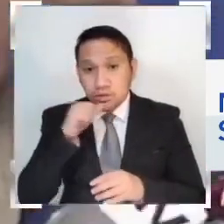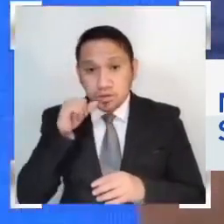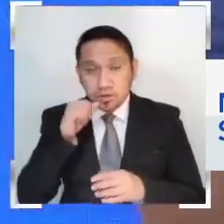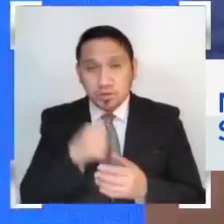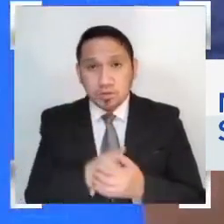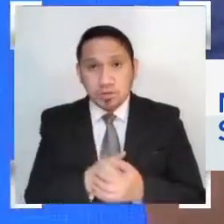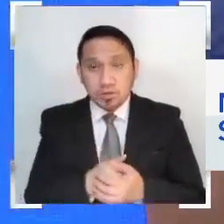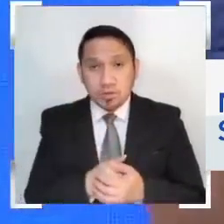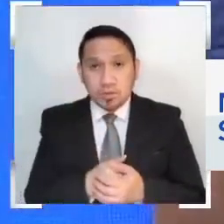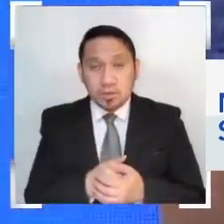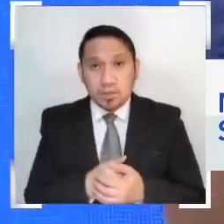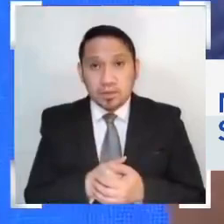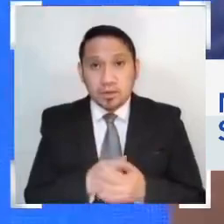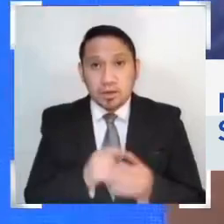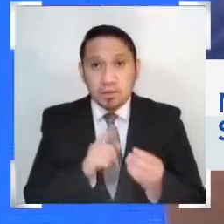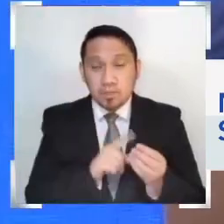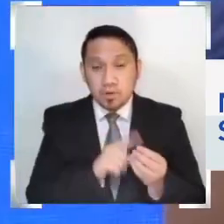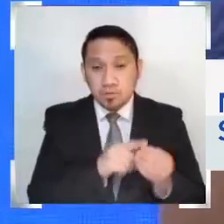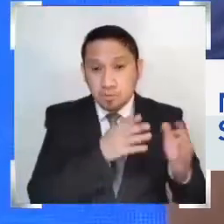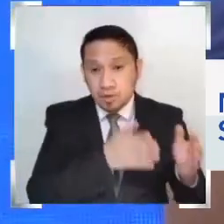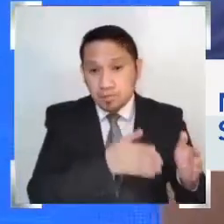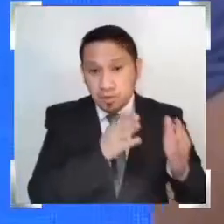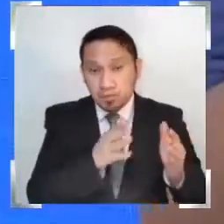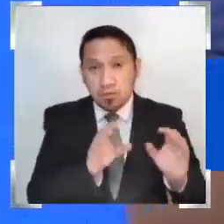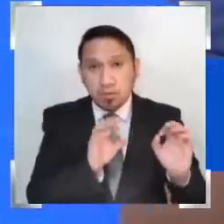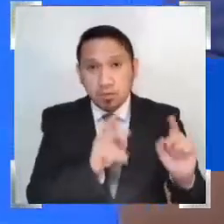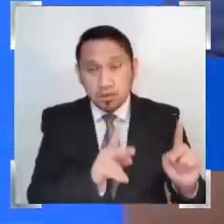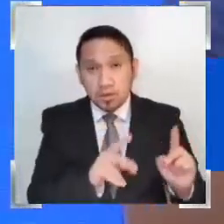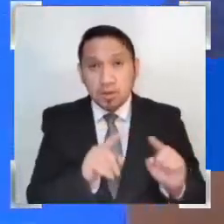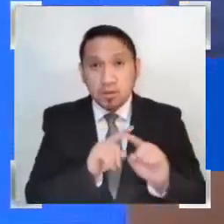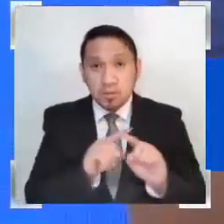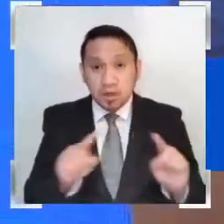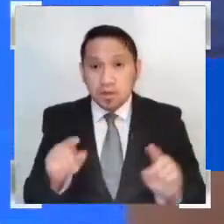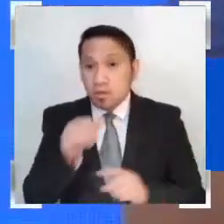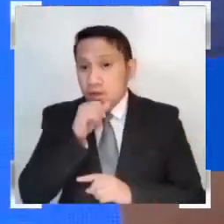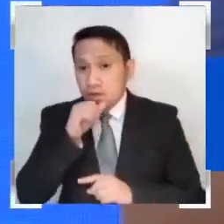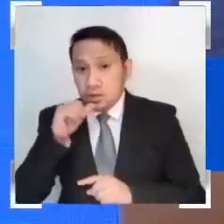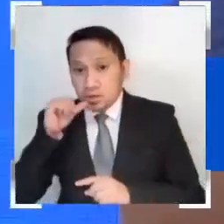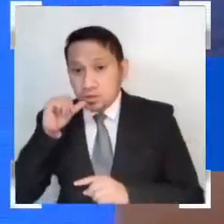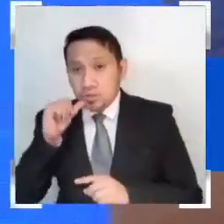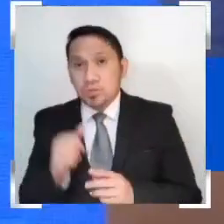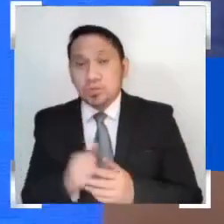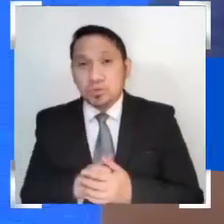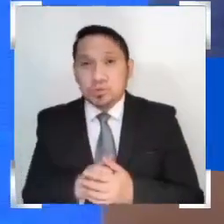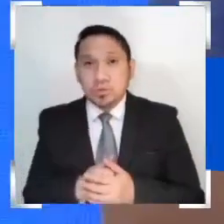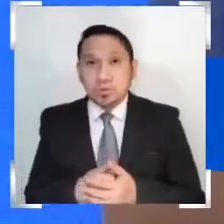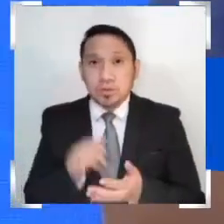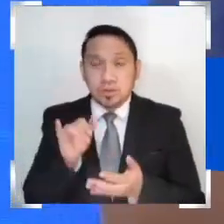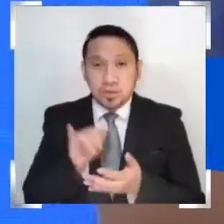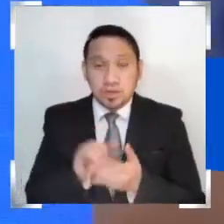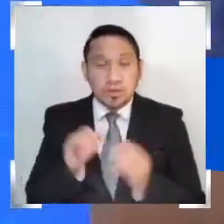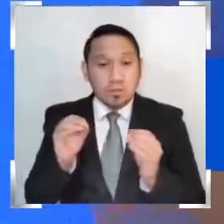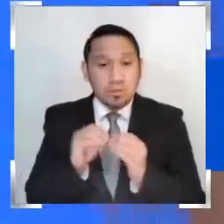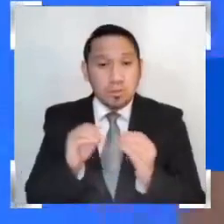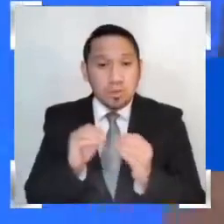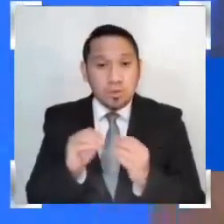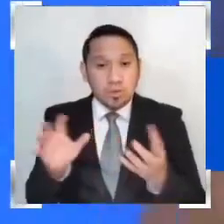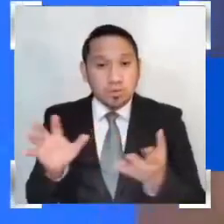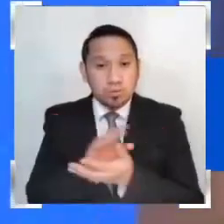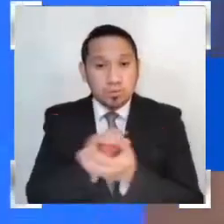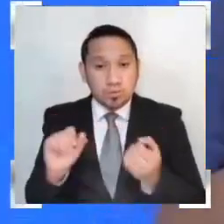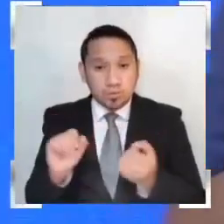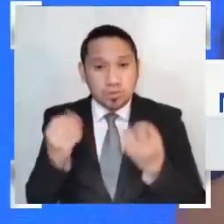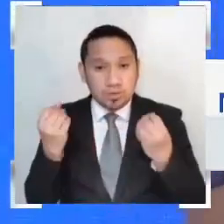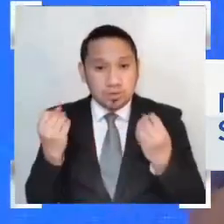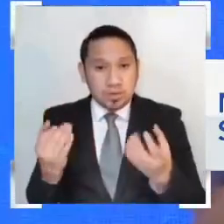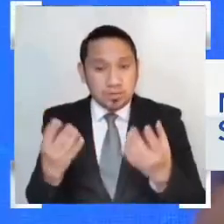infra, medyo okay. No? But yung agriculture, yun talaga ang medyo tinamaan. A total